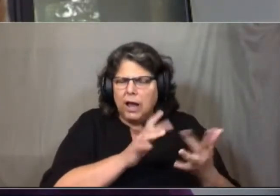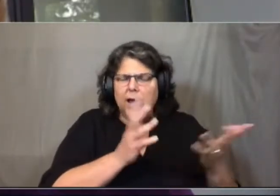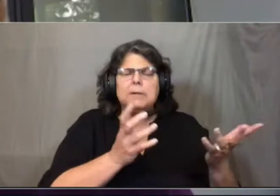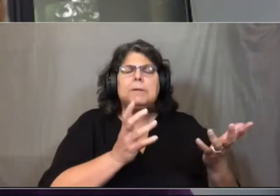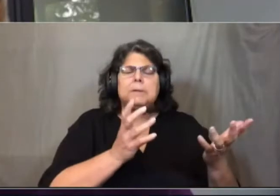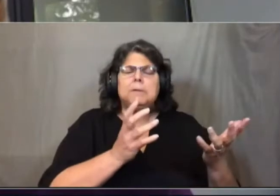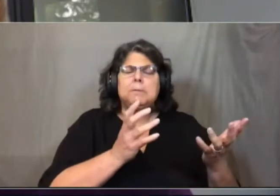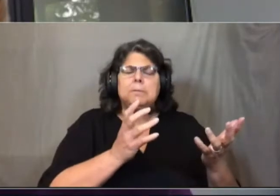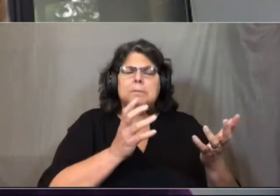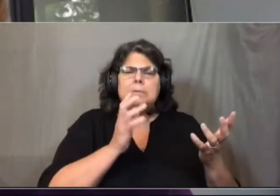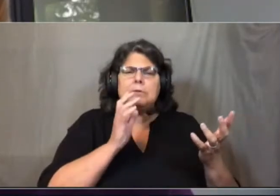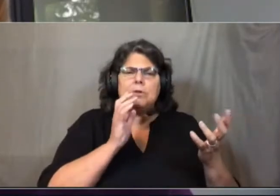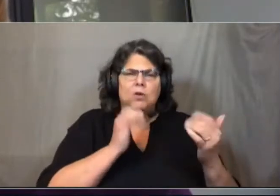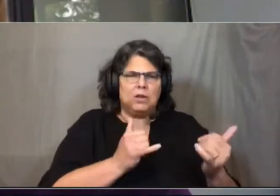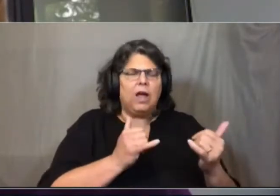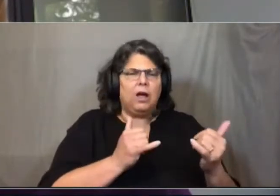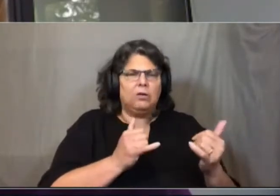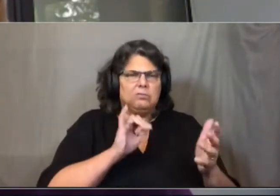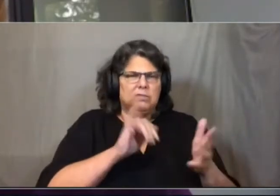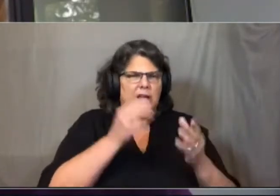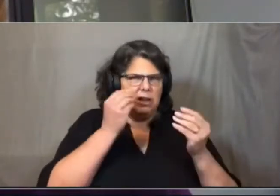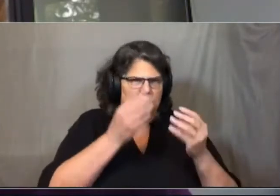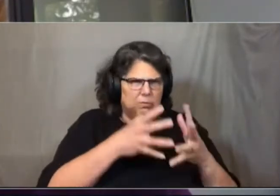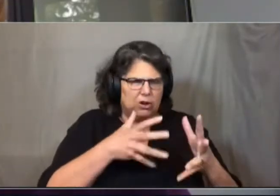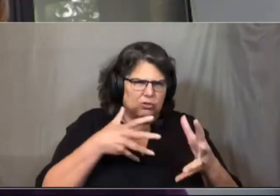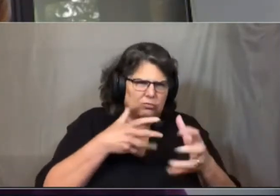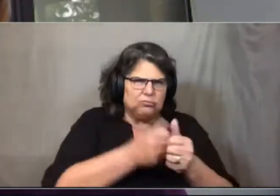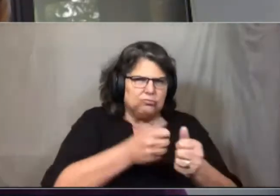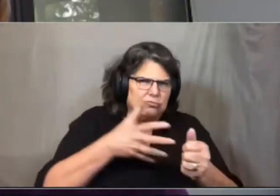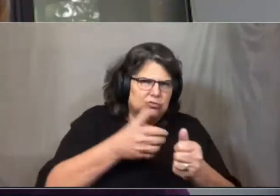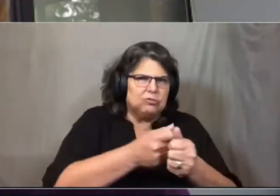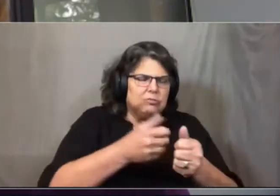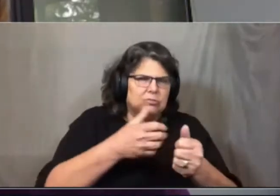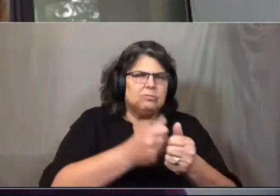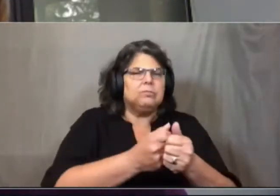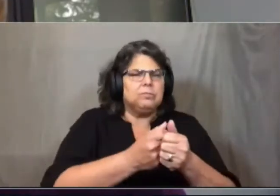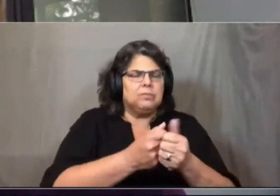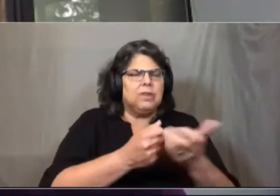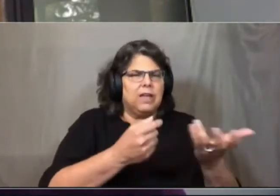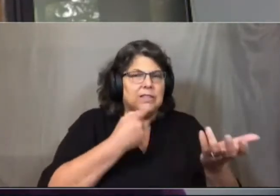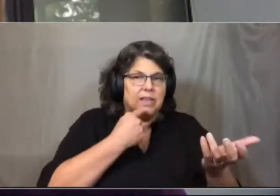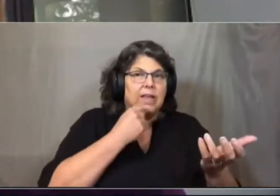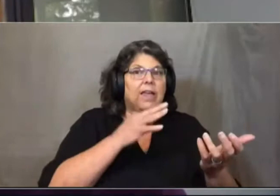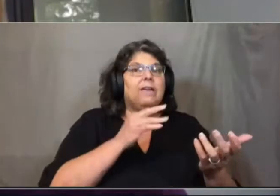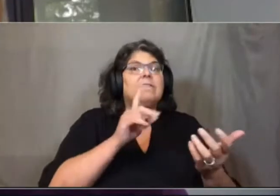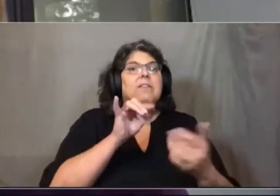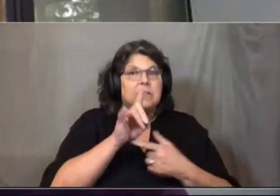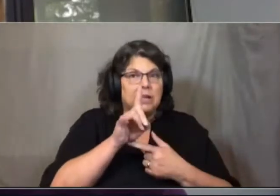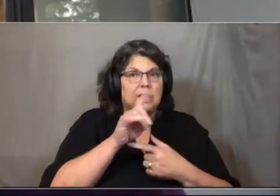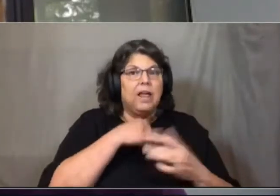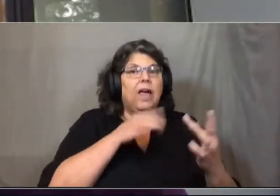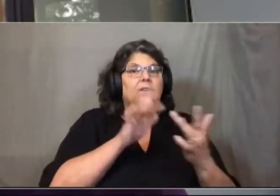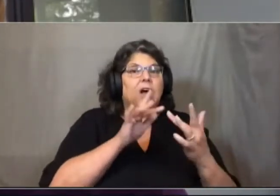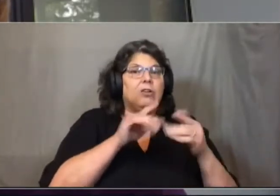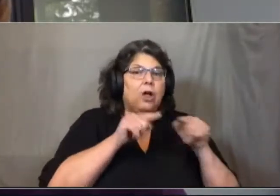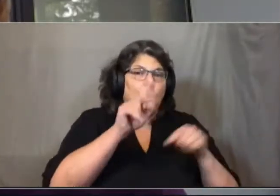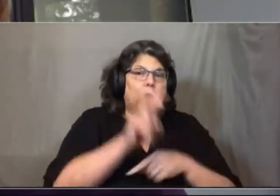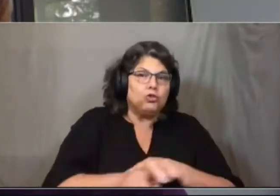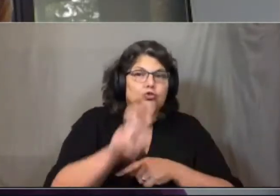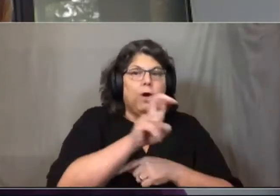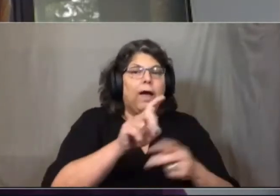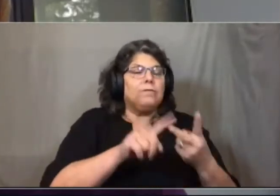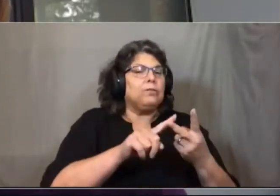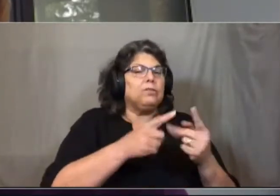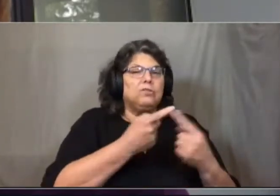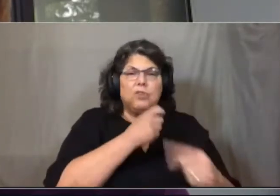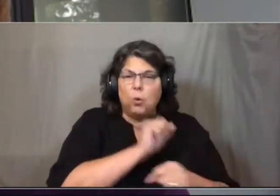updating and resolving those issues and noting whether or not they were came into contact through travel, work, or close